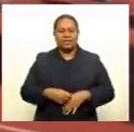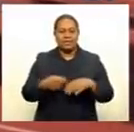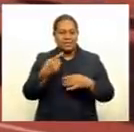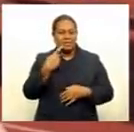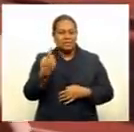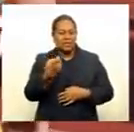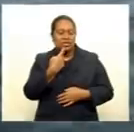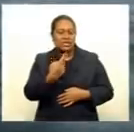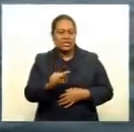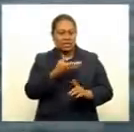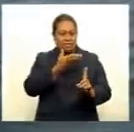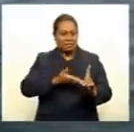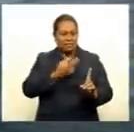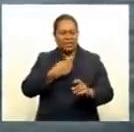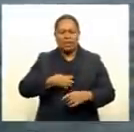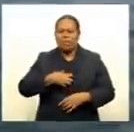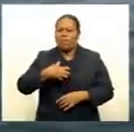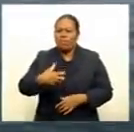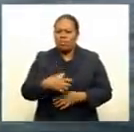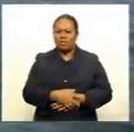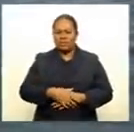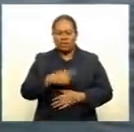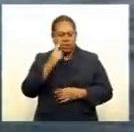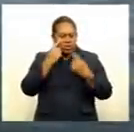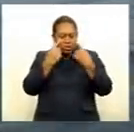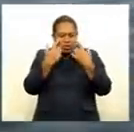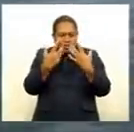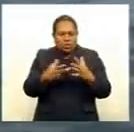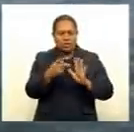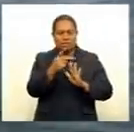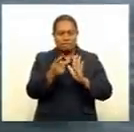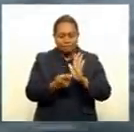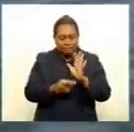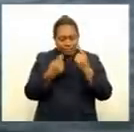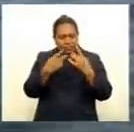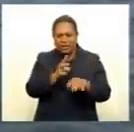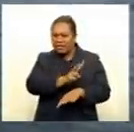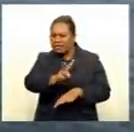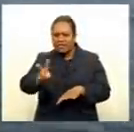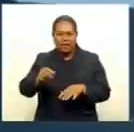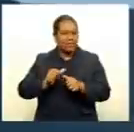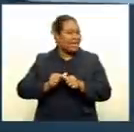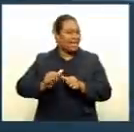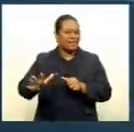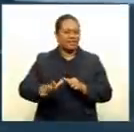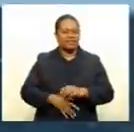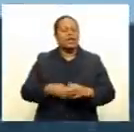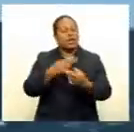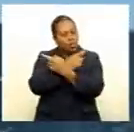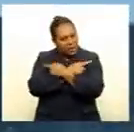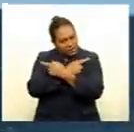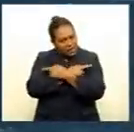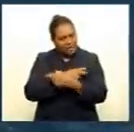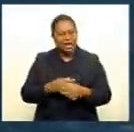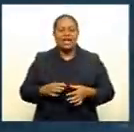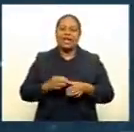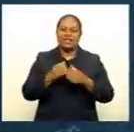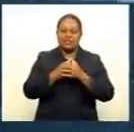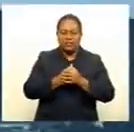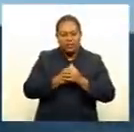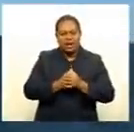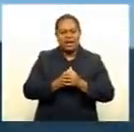Mitchell says that now more than ever we should draw from the principal Olympic values of excellence, respect and friendship to demonstrate